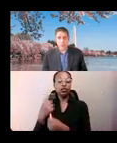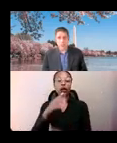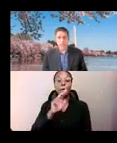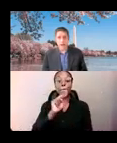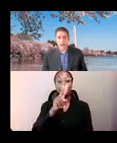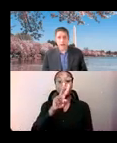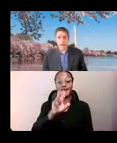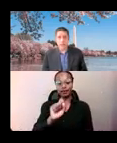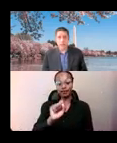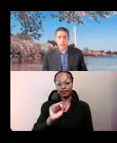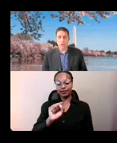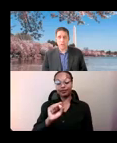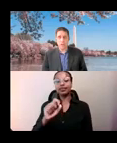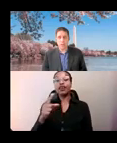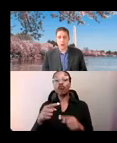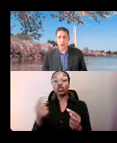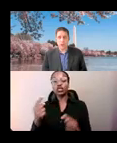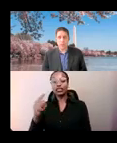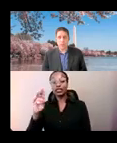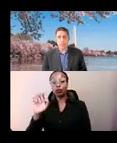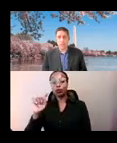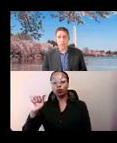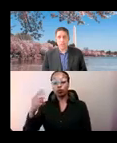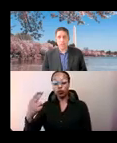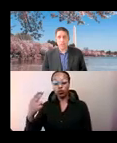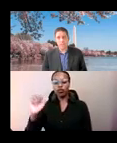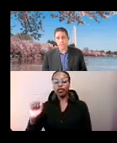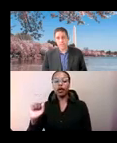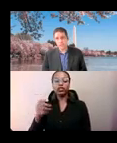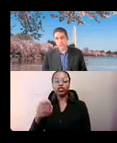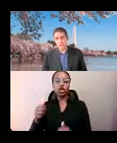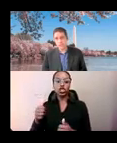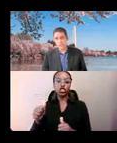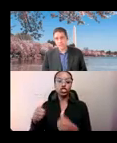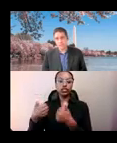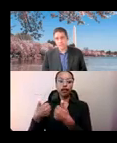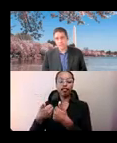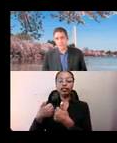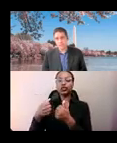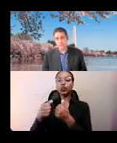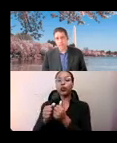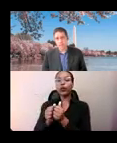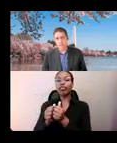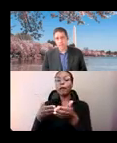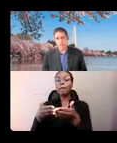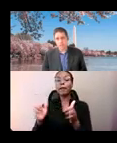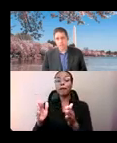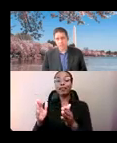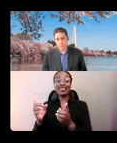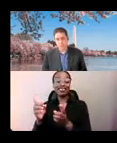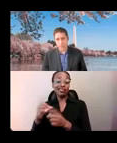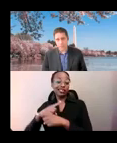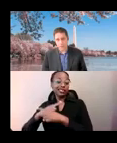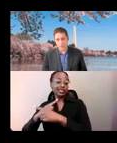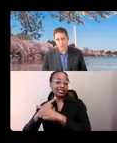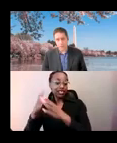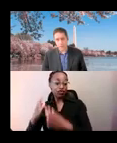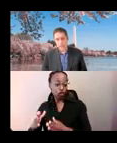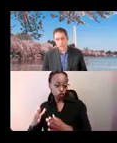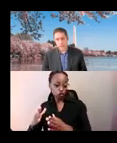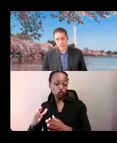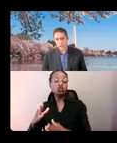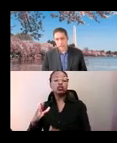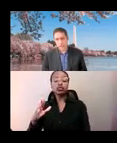which was our challenge along with our partners, the Public Defender Service of the District of Columbia and Munger, Tolles & Olson, the law